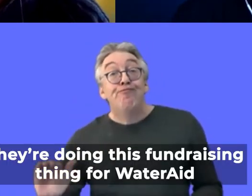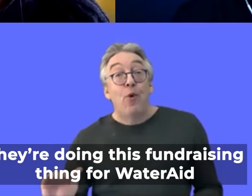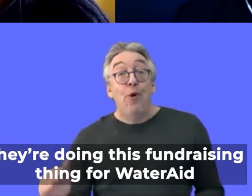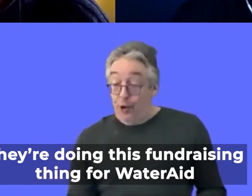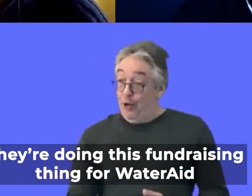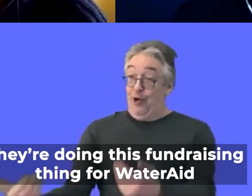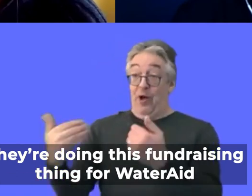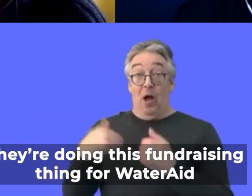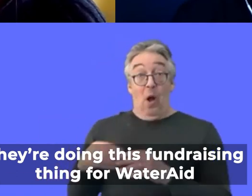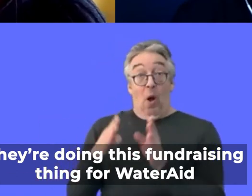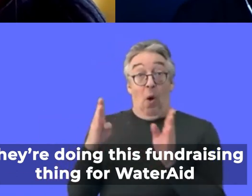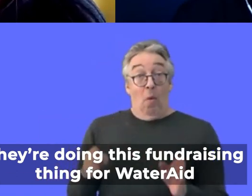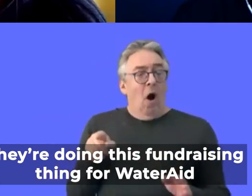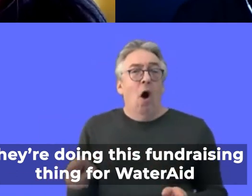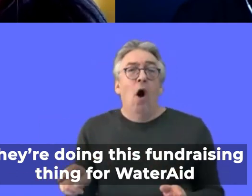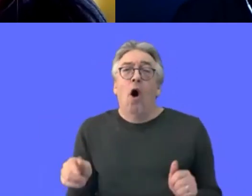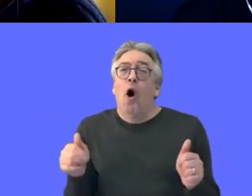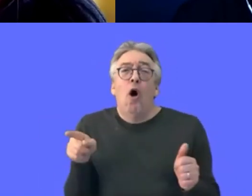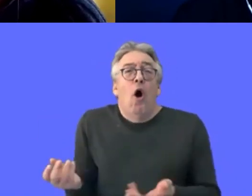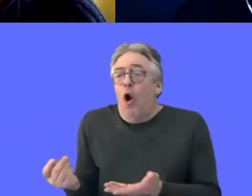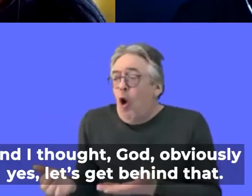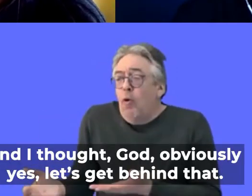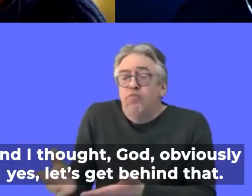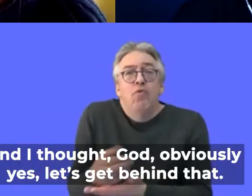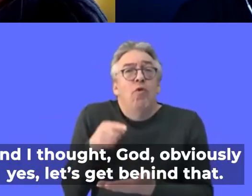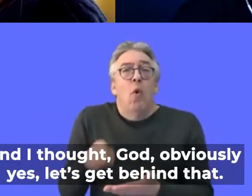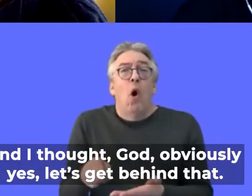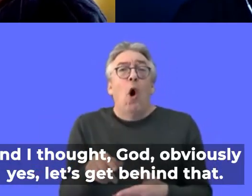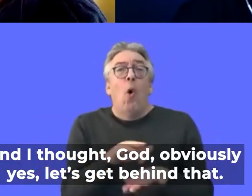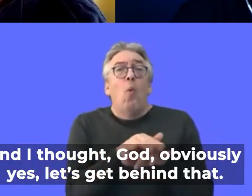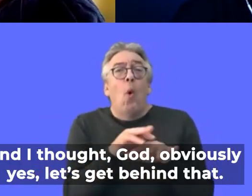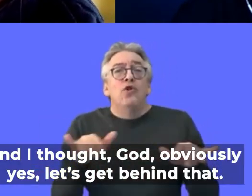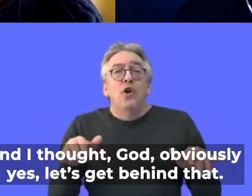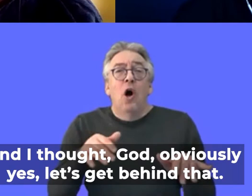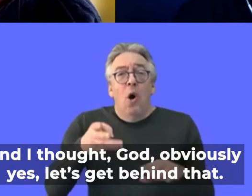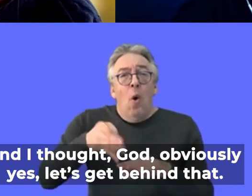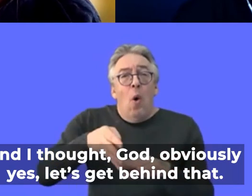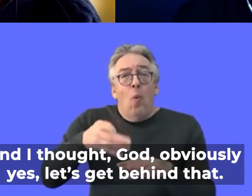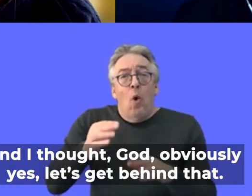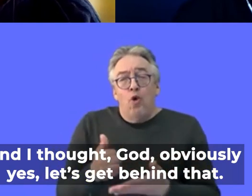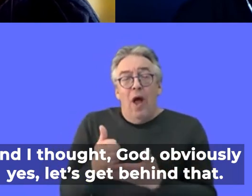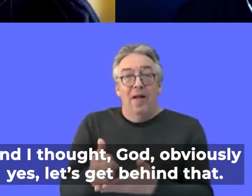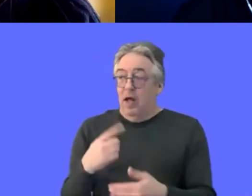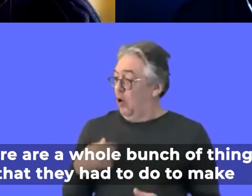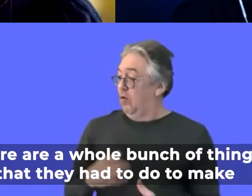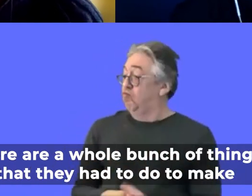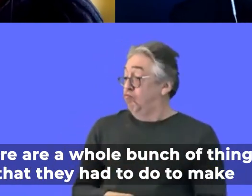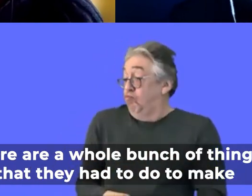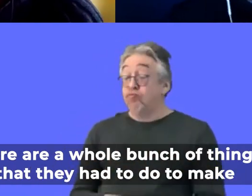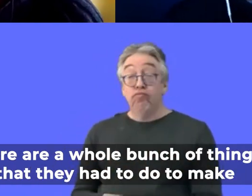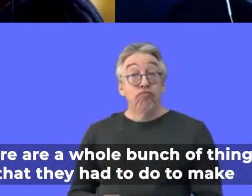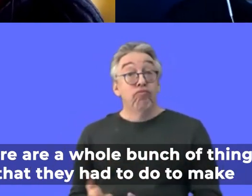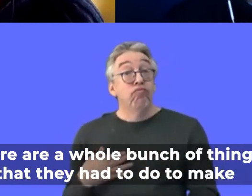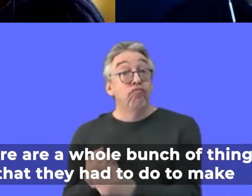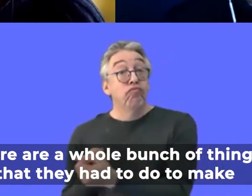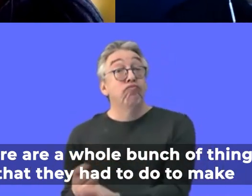They're doing this fundraising thing for Water Aid. And I thought, oh, you know, obviously, yeah, let's get behind that. And there are a whole bunch of things